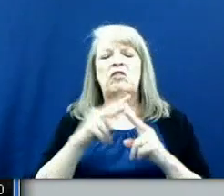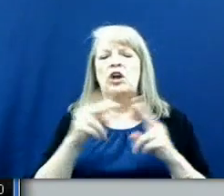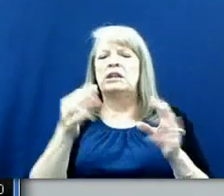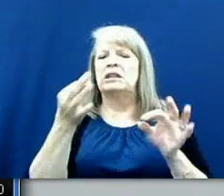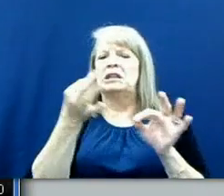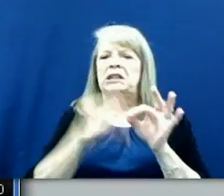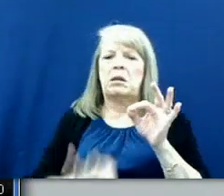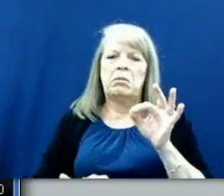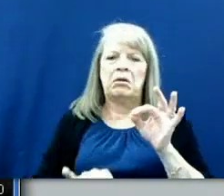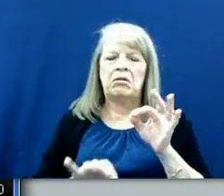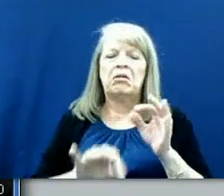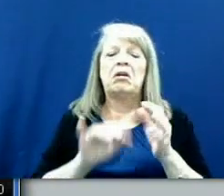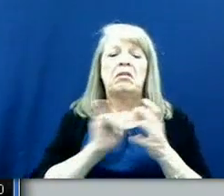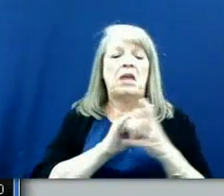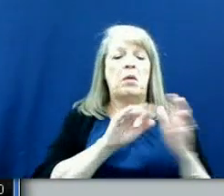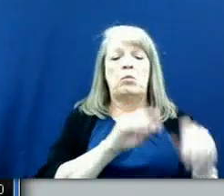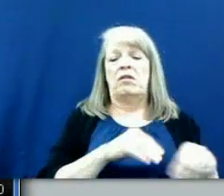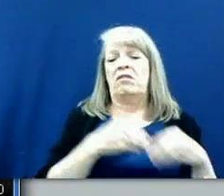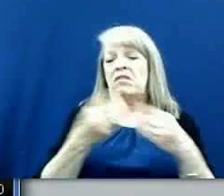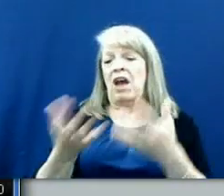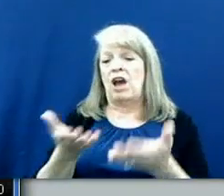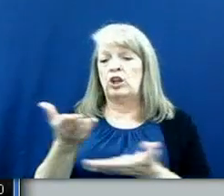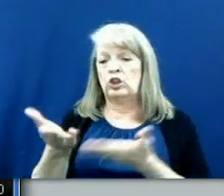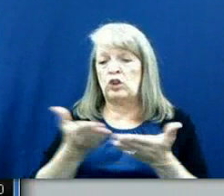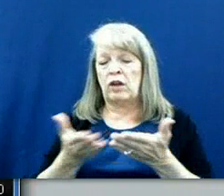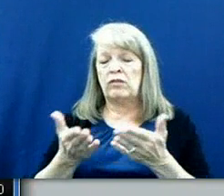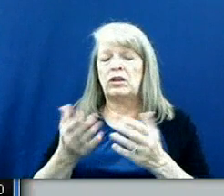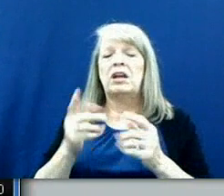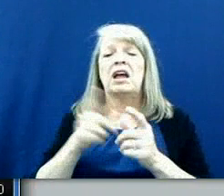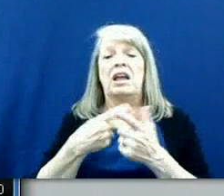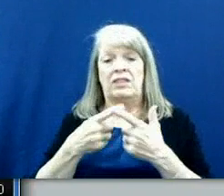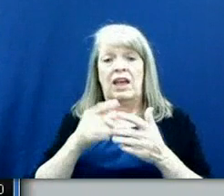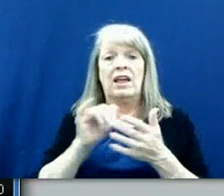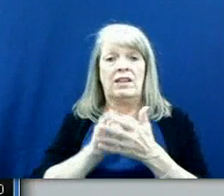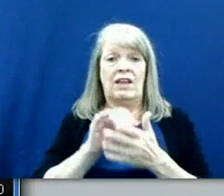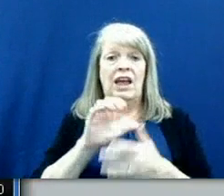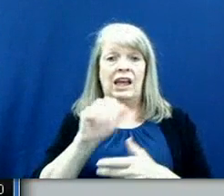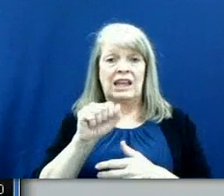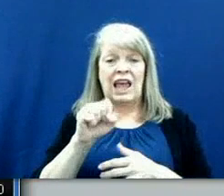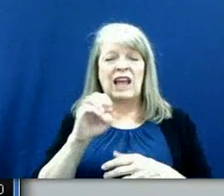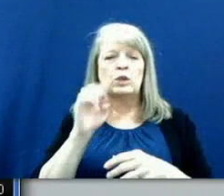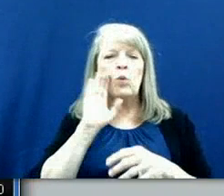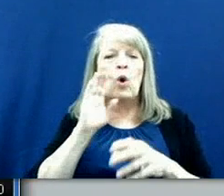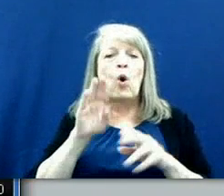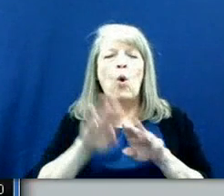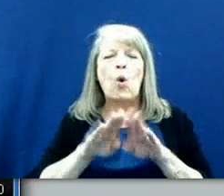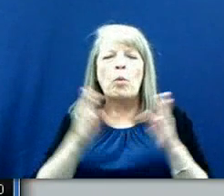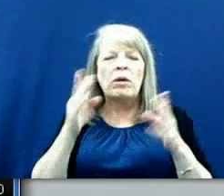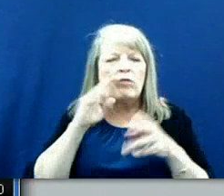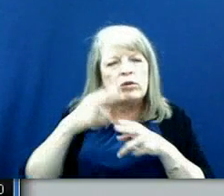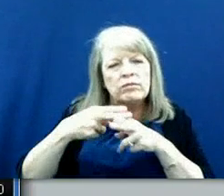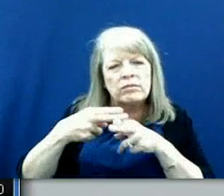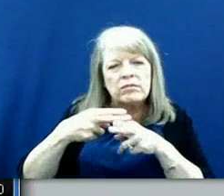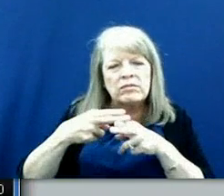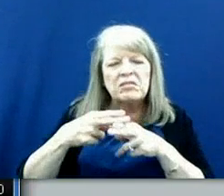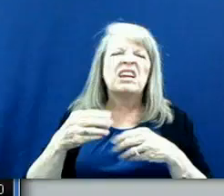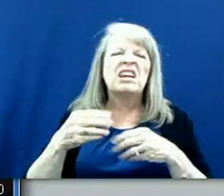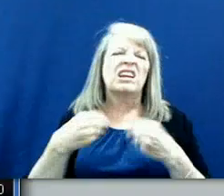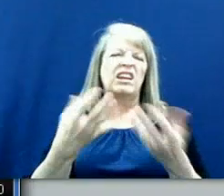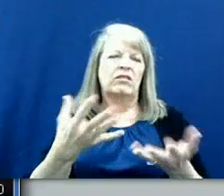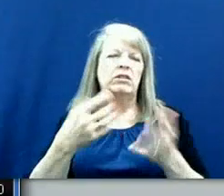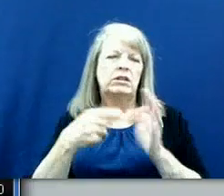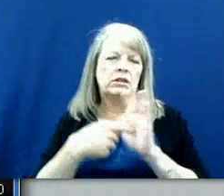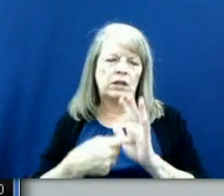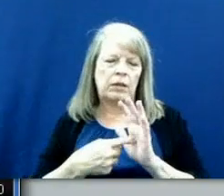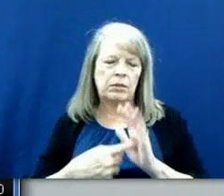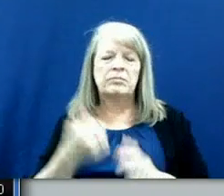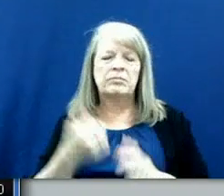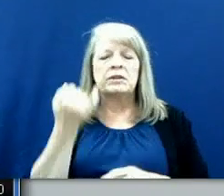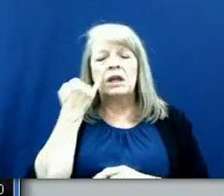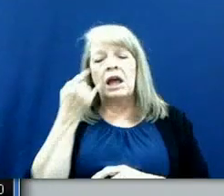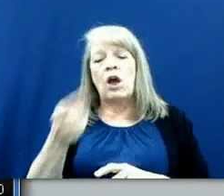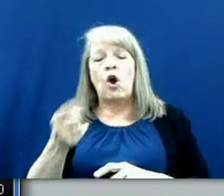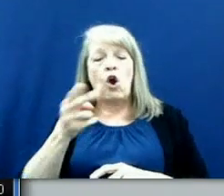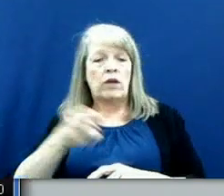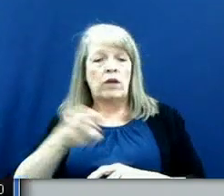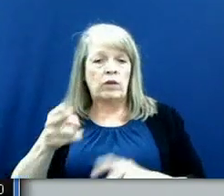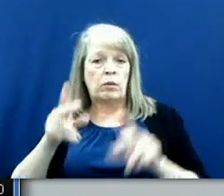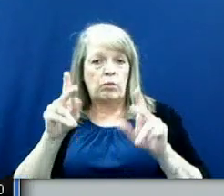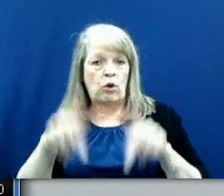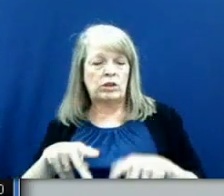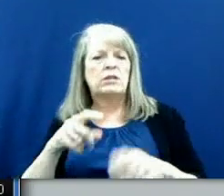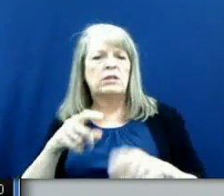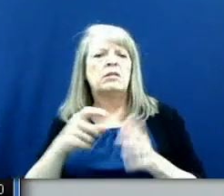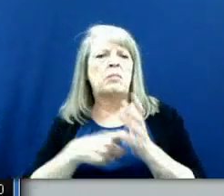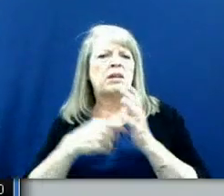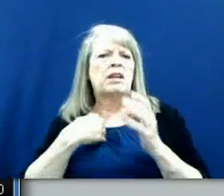a service is provided and the case is temporarily reopened. For example, if a hard of hearing person needs